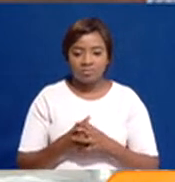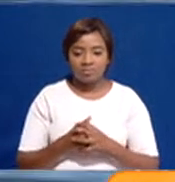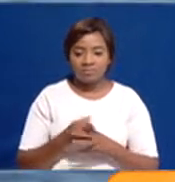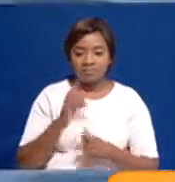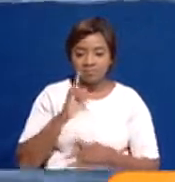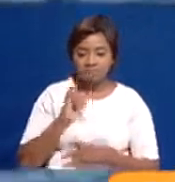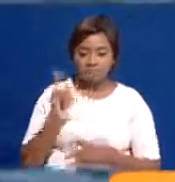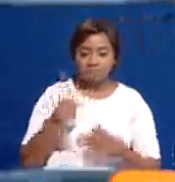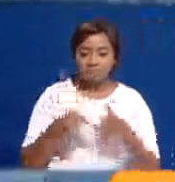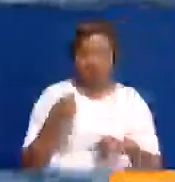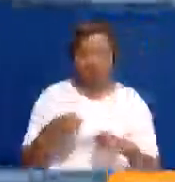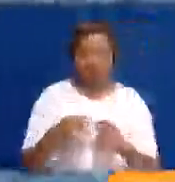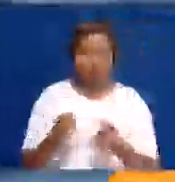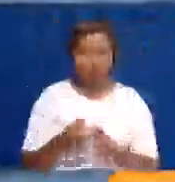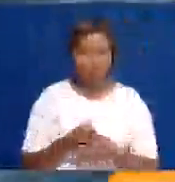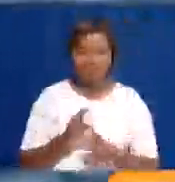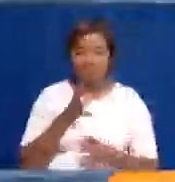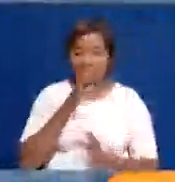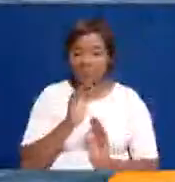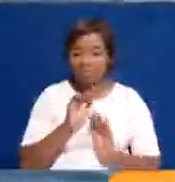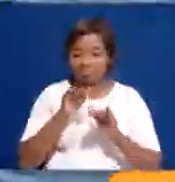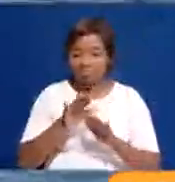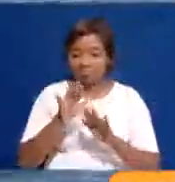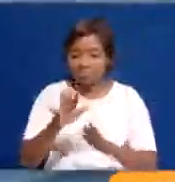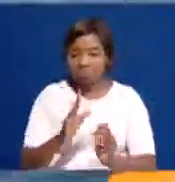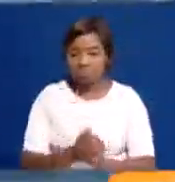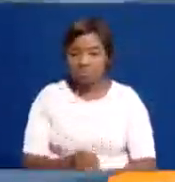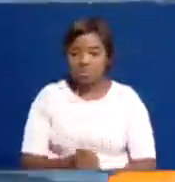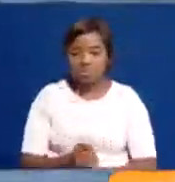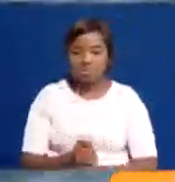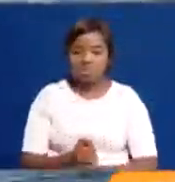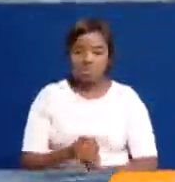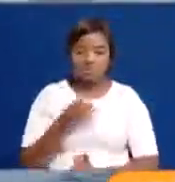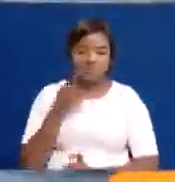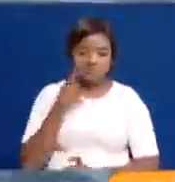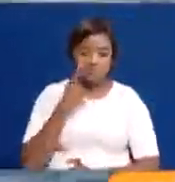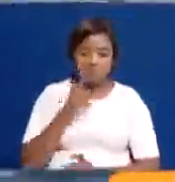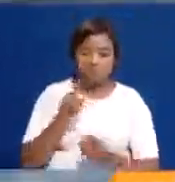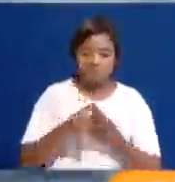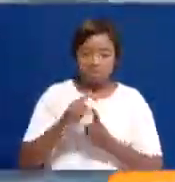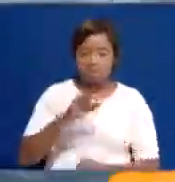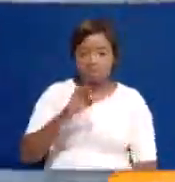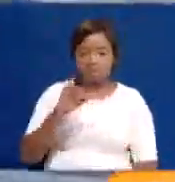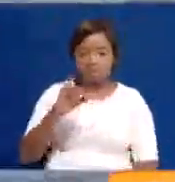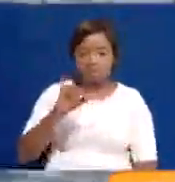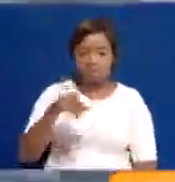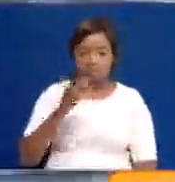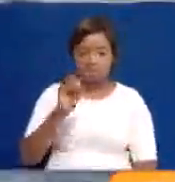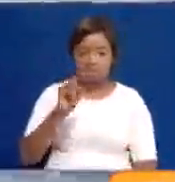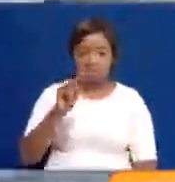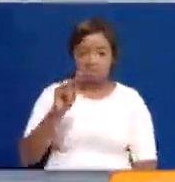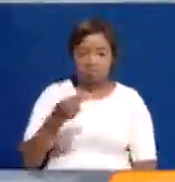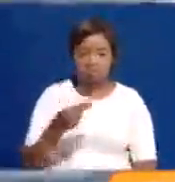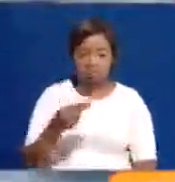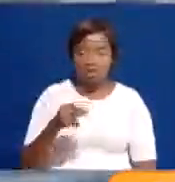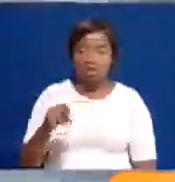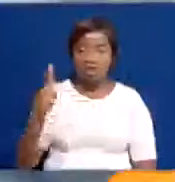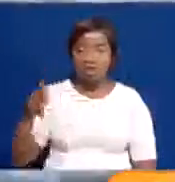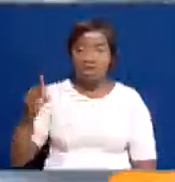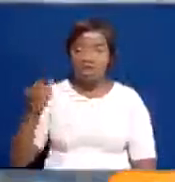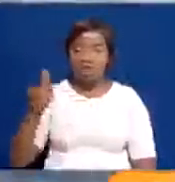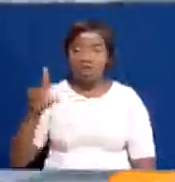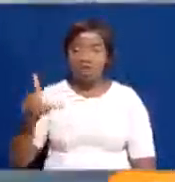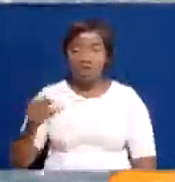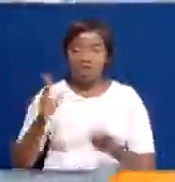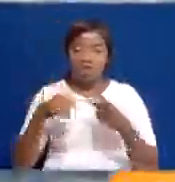the Buntwana waterfront in Malindi. So John Paul Makona upset Kenya team triathlete Joseph